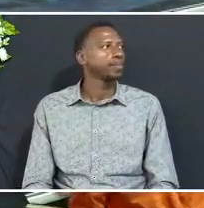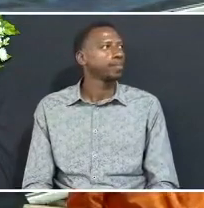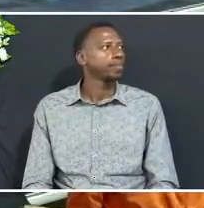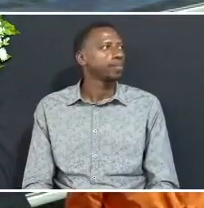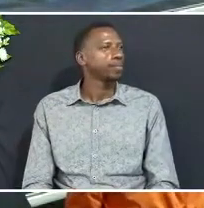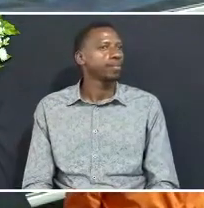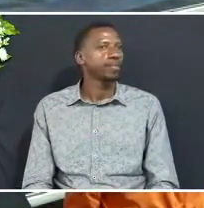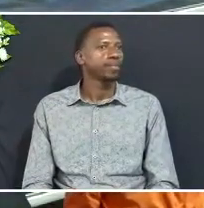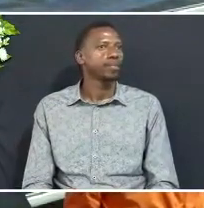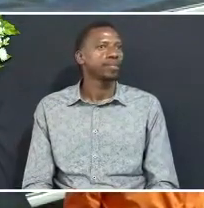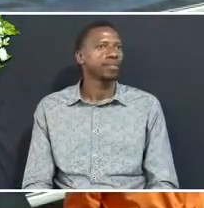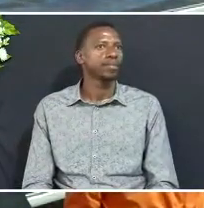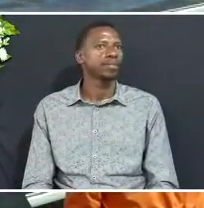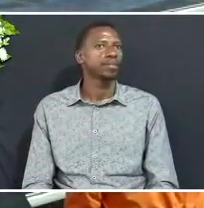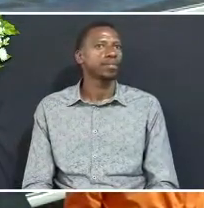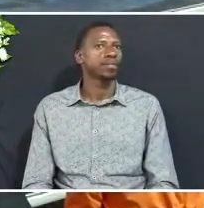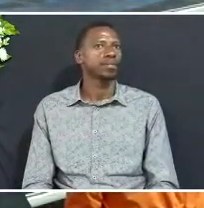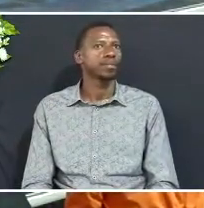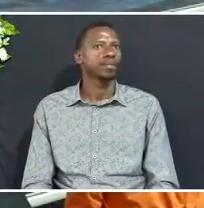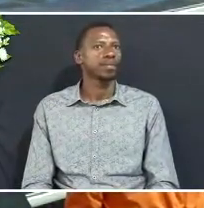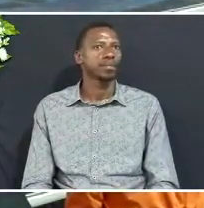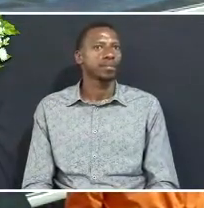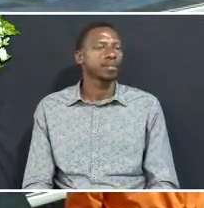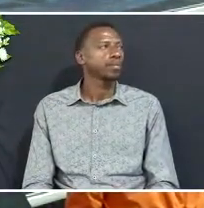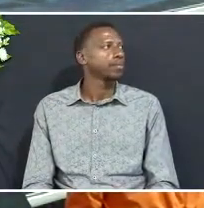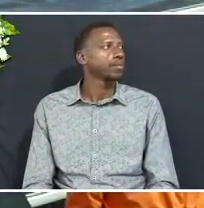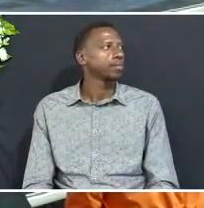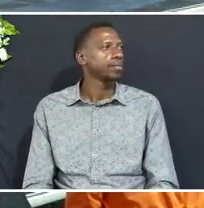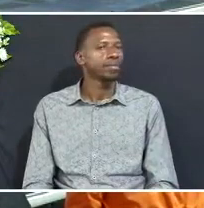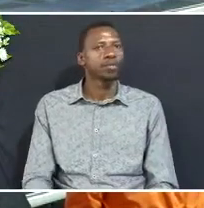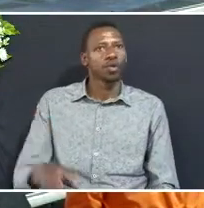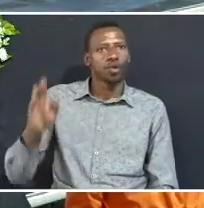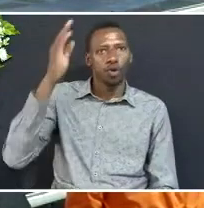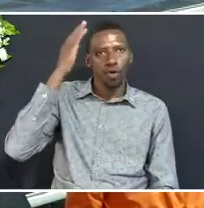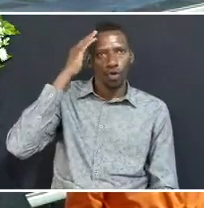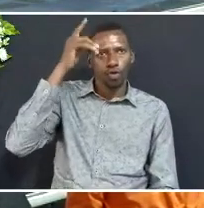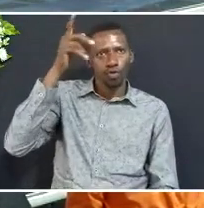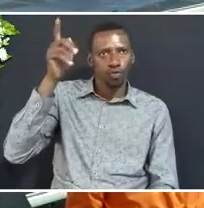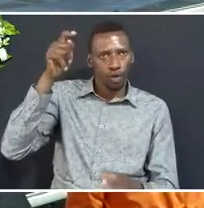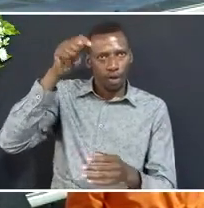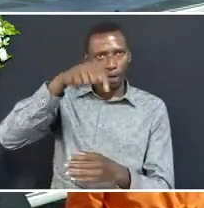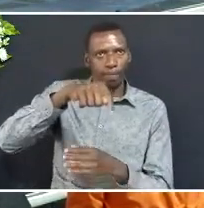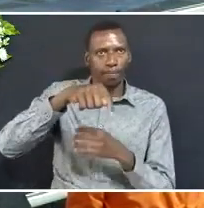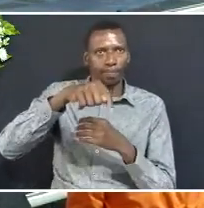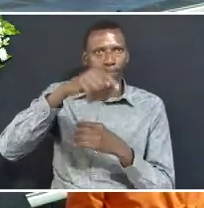here. Okay. Okay. Thank you so much, ma'am. God knows that you attended, except